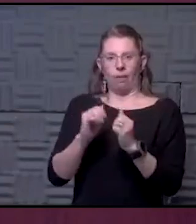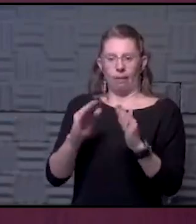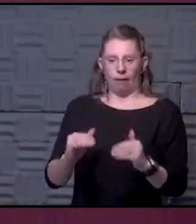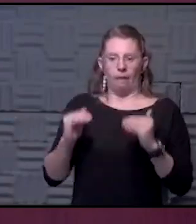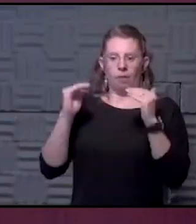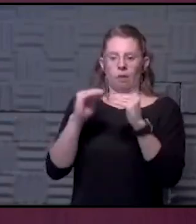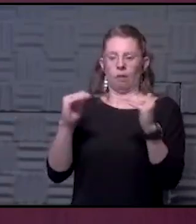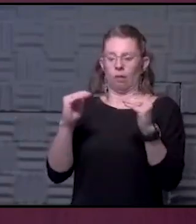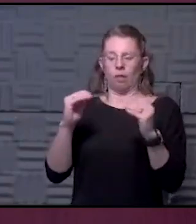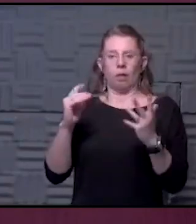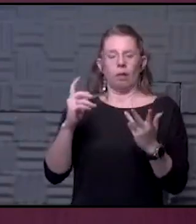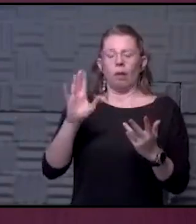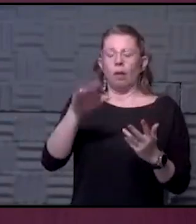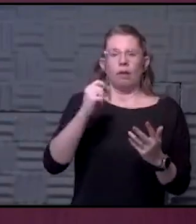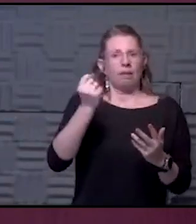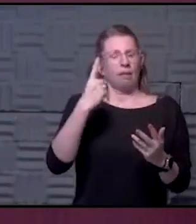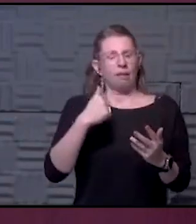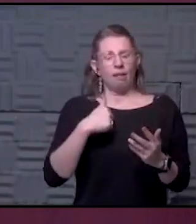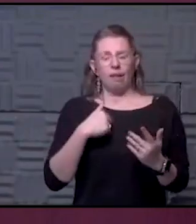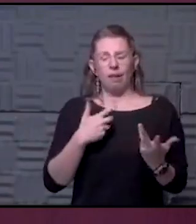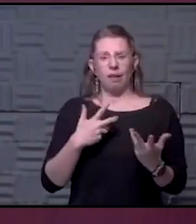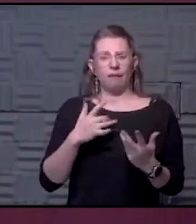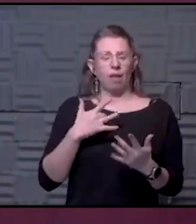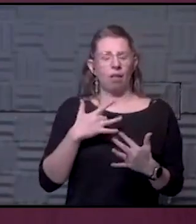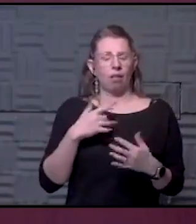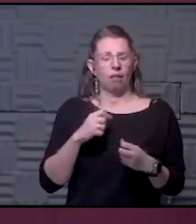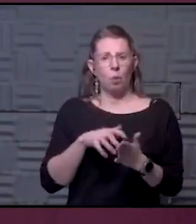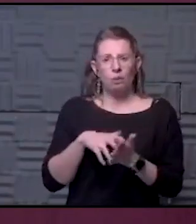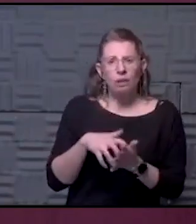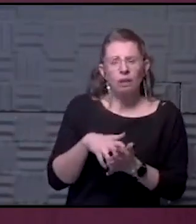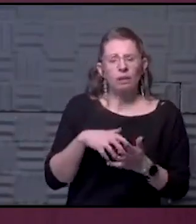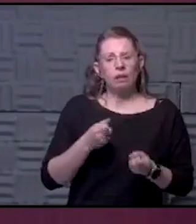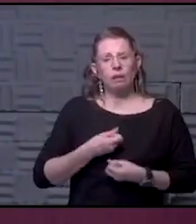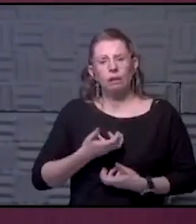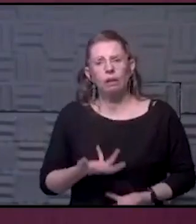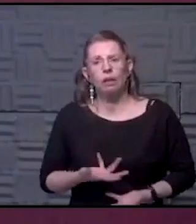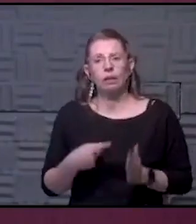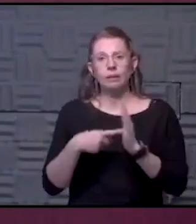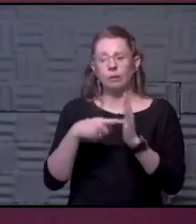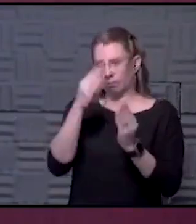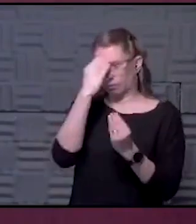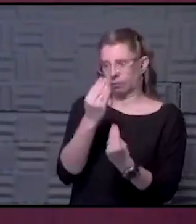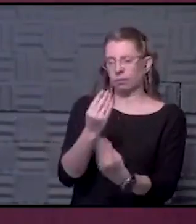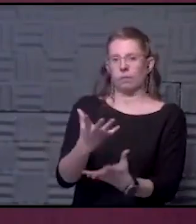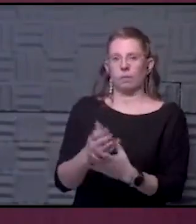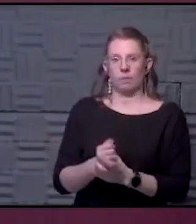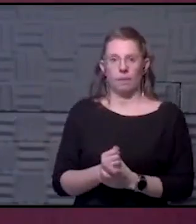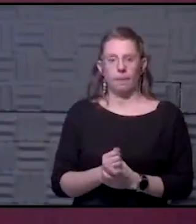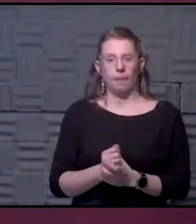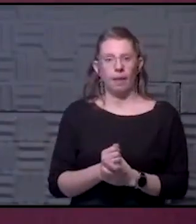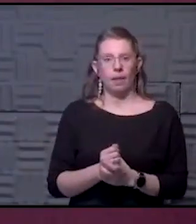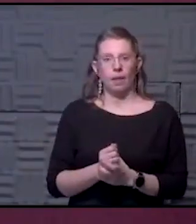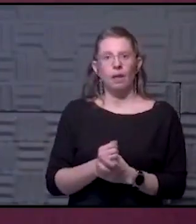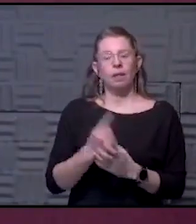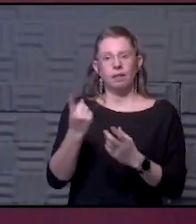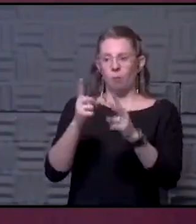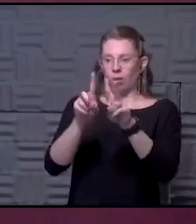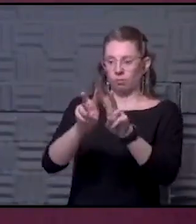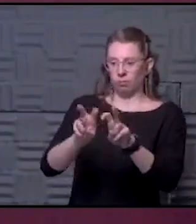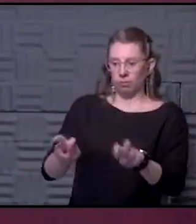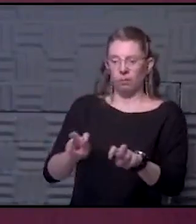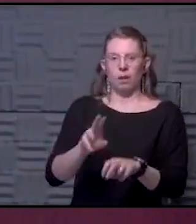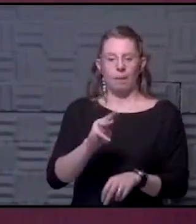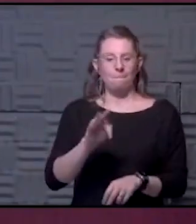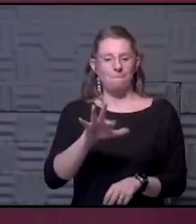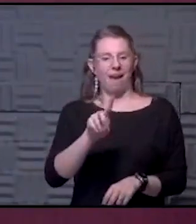look, I just don't have it, I feel sluggish, whatever, that's a symptom that you report, and someone gets that tested out.